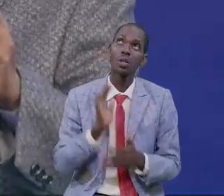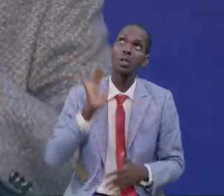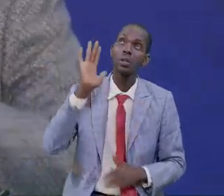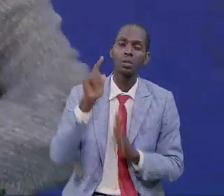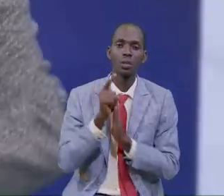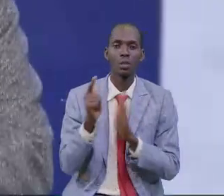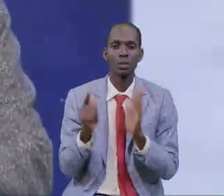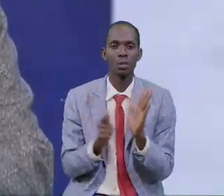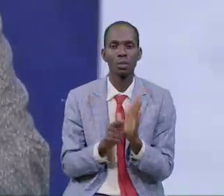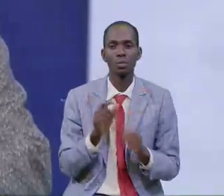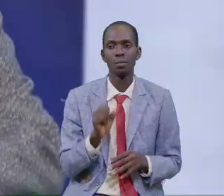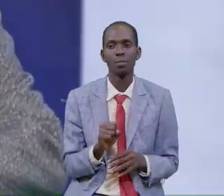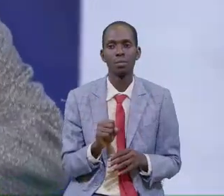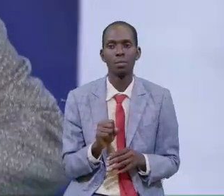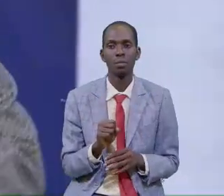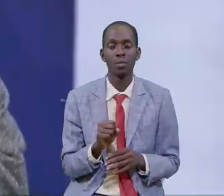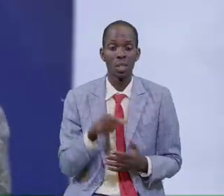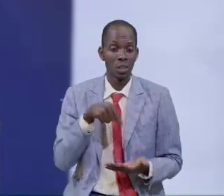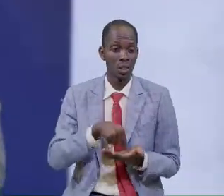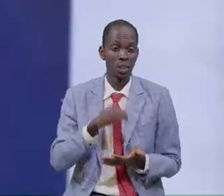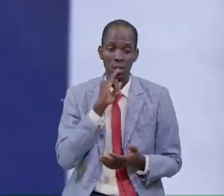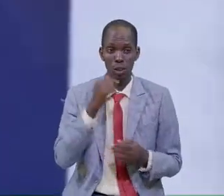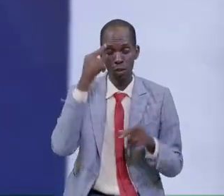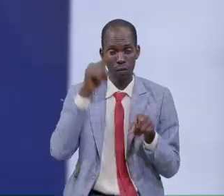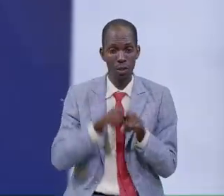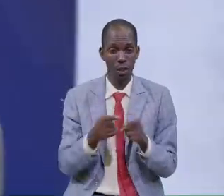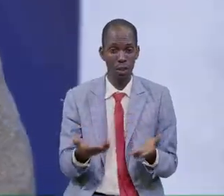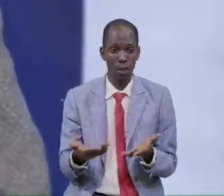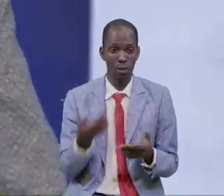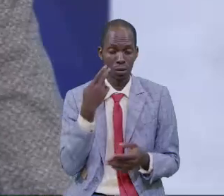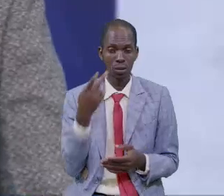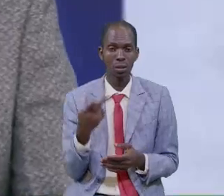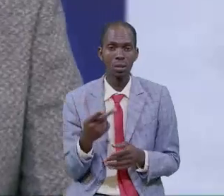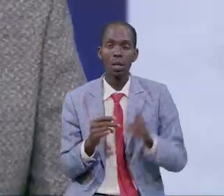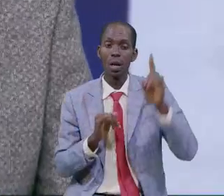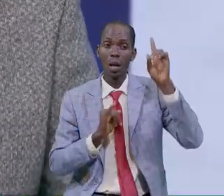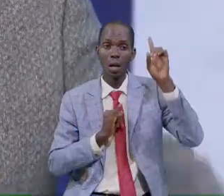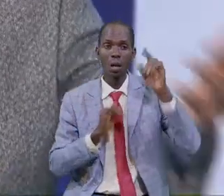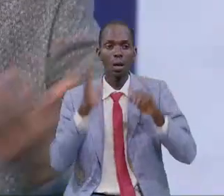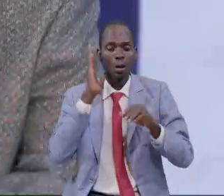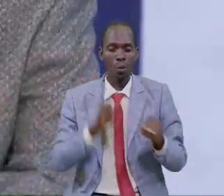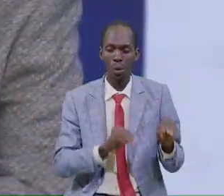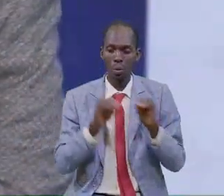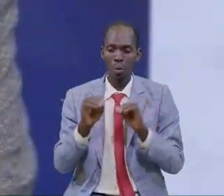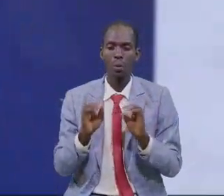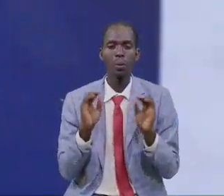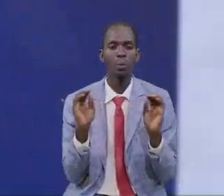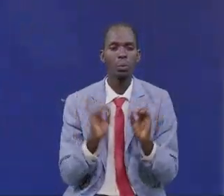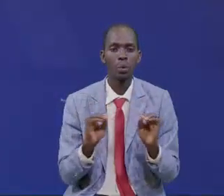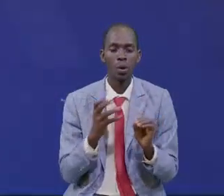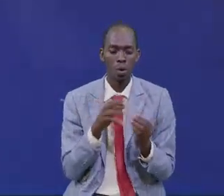This is the covenant now. I will put none of these diseases upon